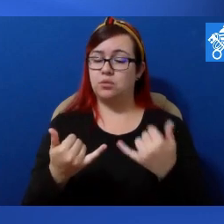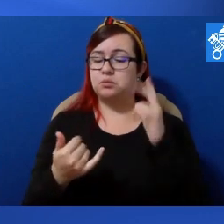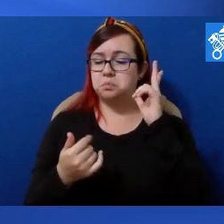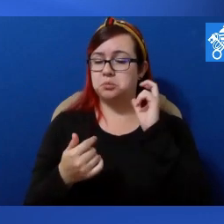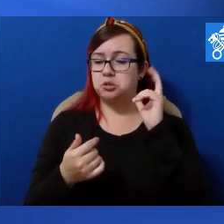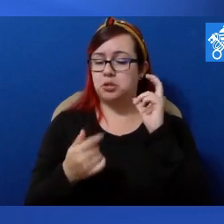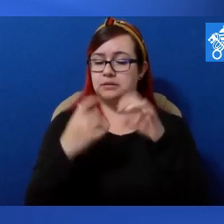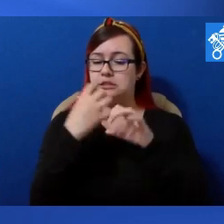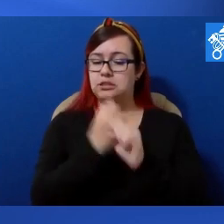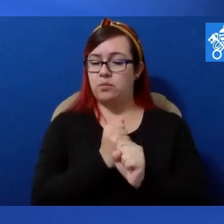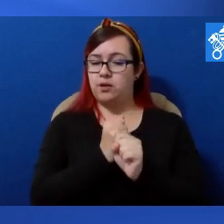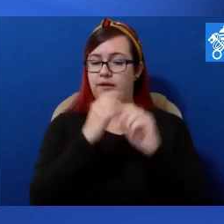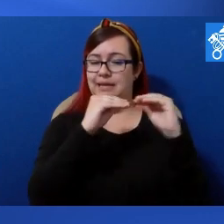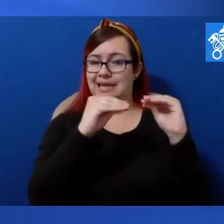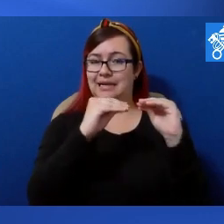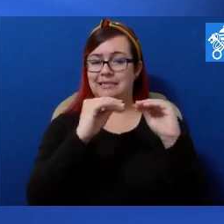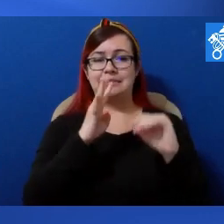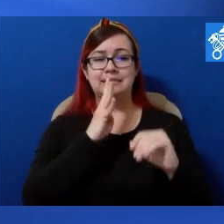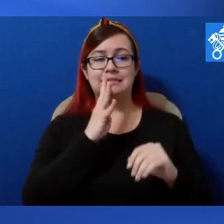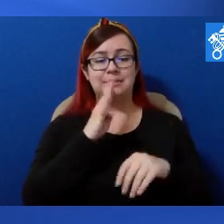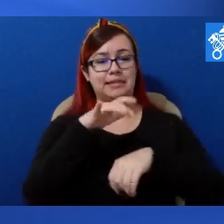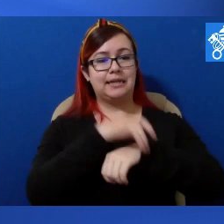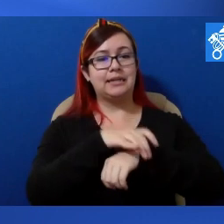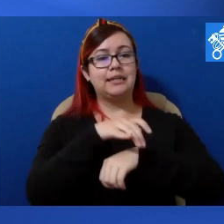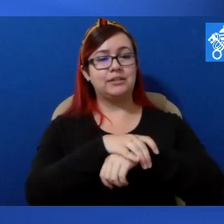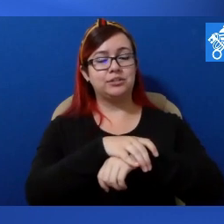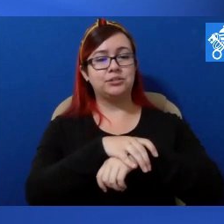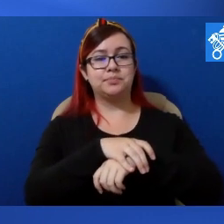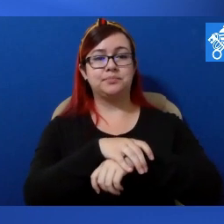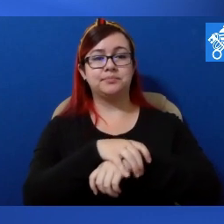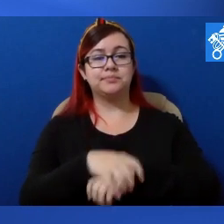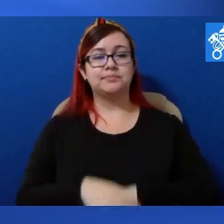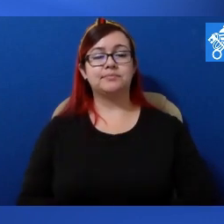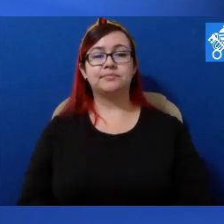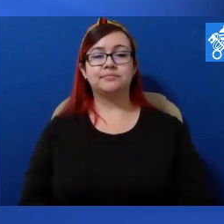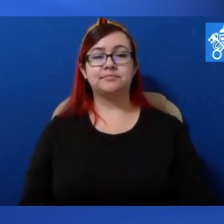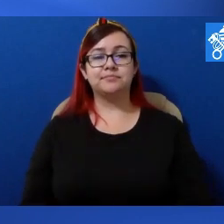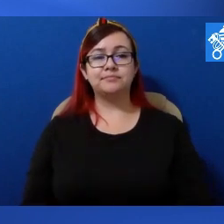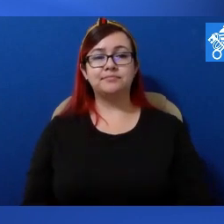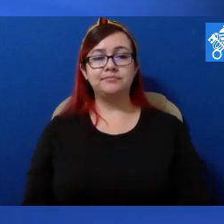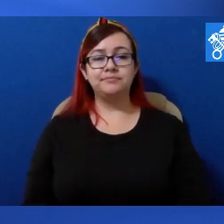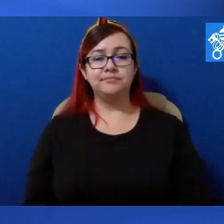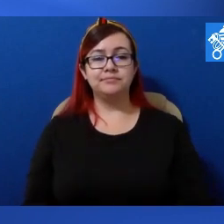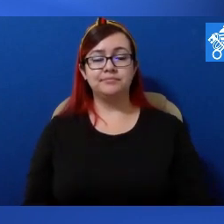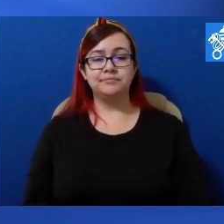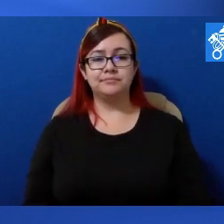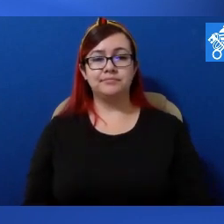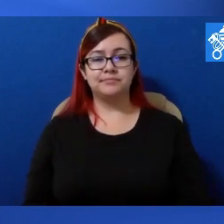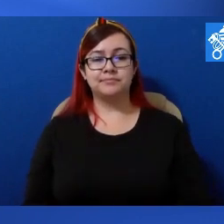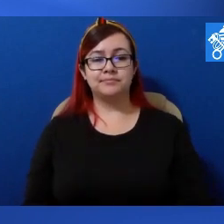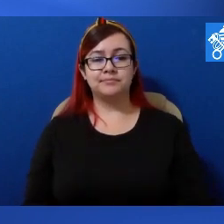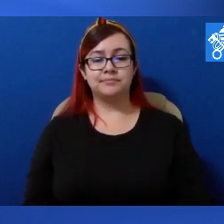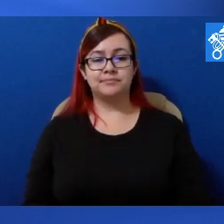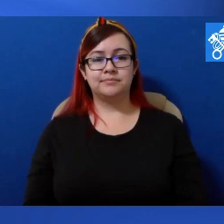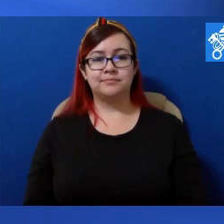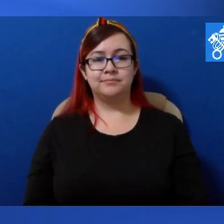So we just listened to the summary of the catechesis in English, and then greetings to English